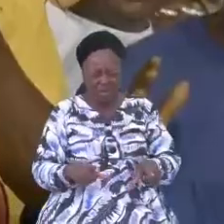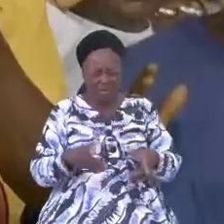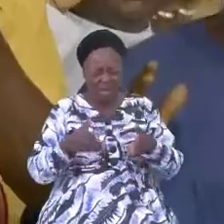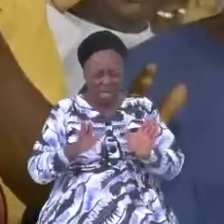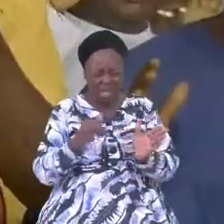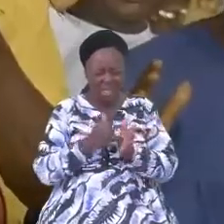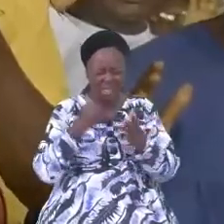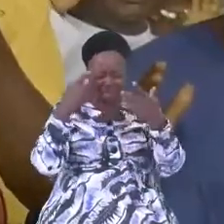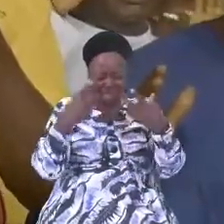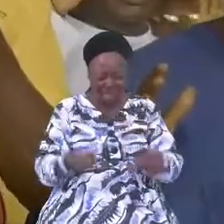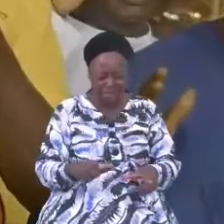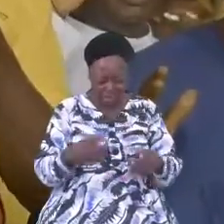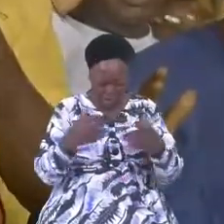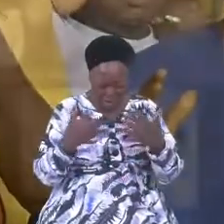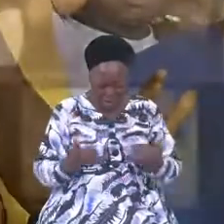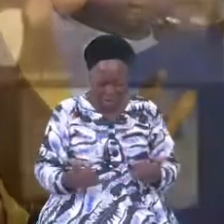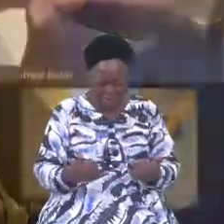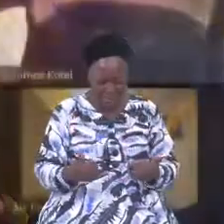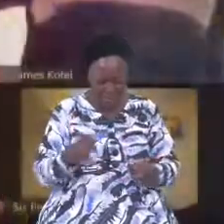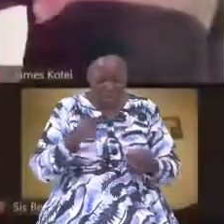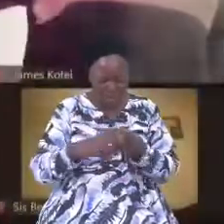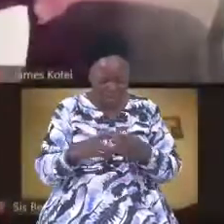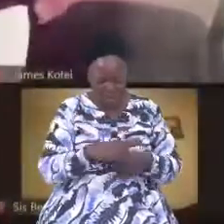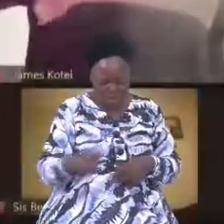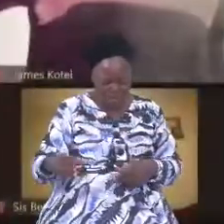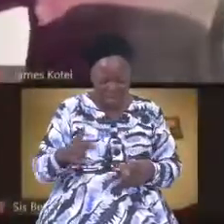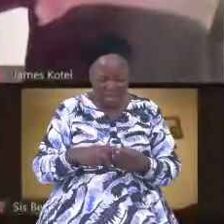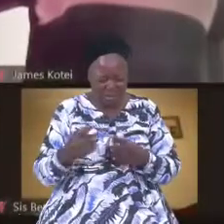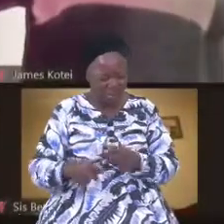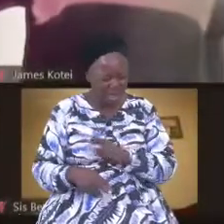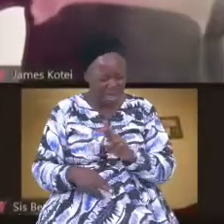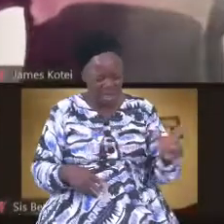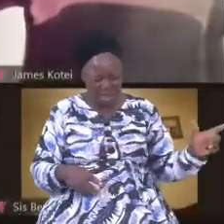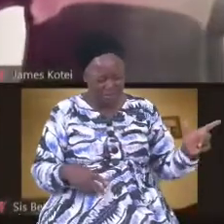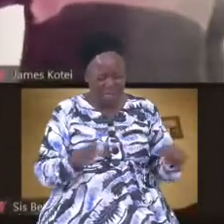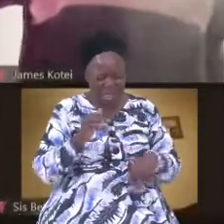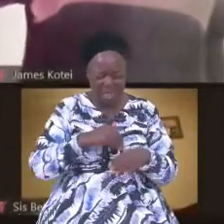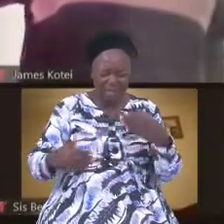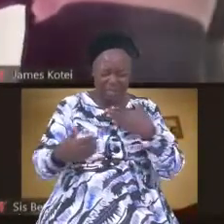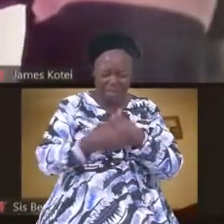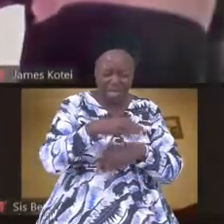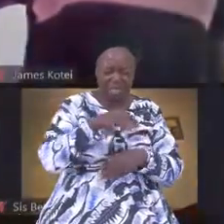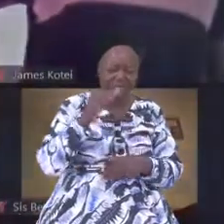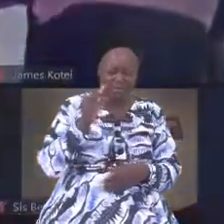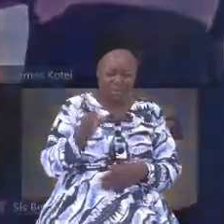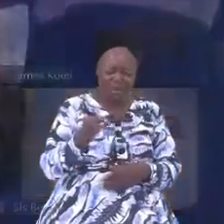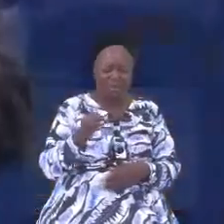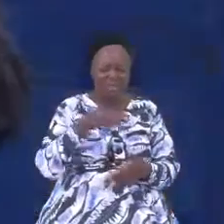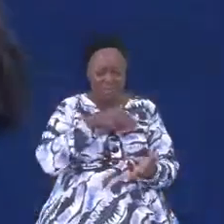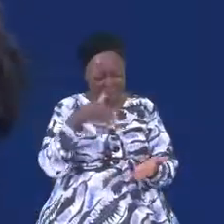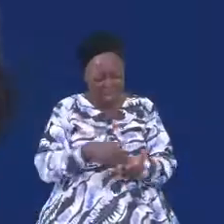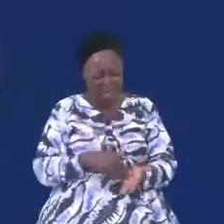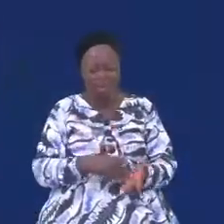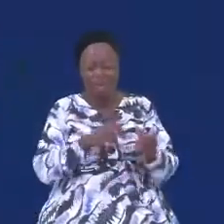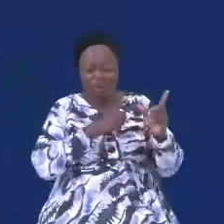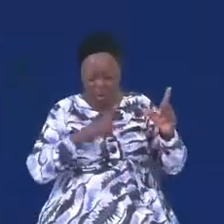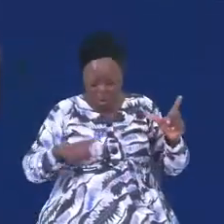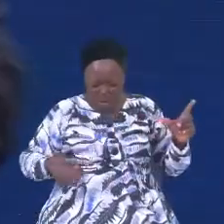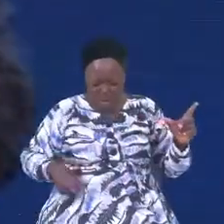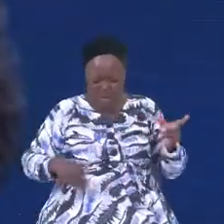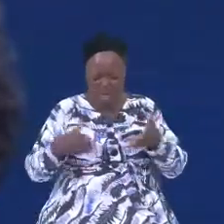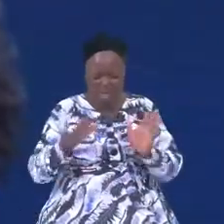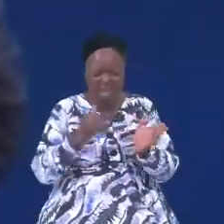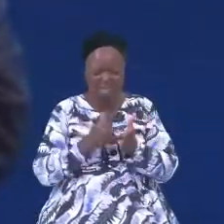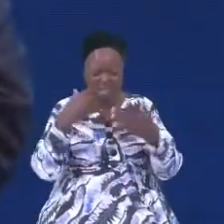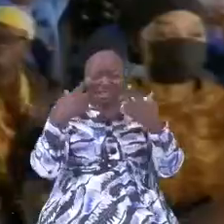pass. To the right, to the left, at the back, in front, in the middle. Lord, let